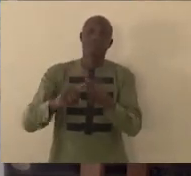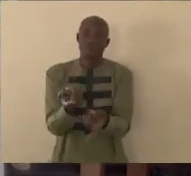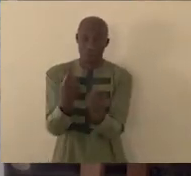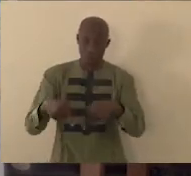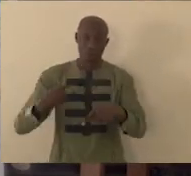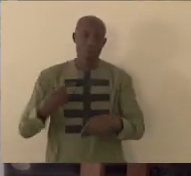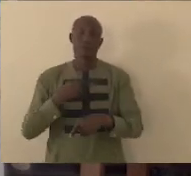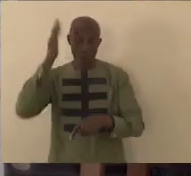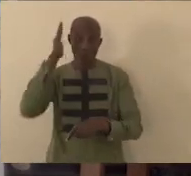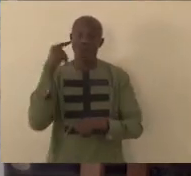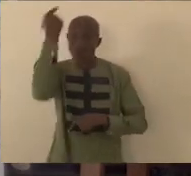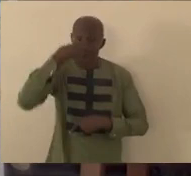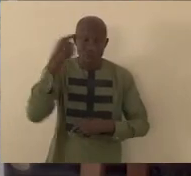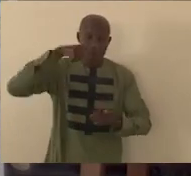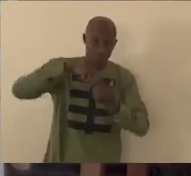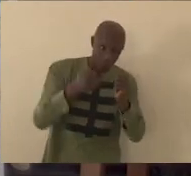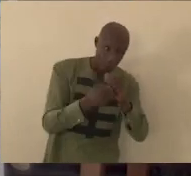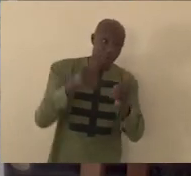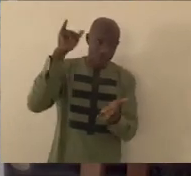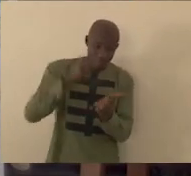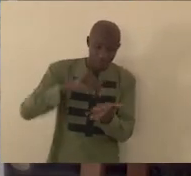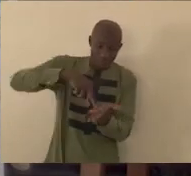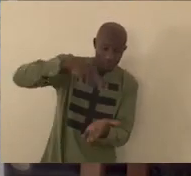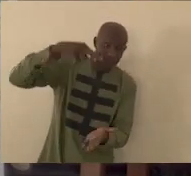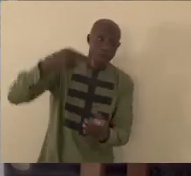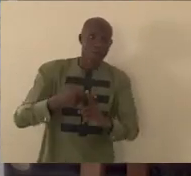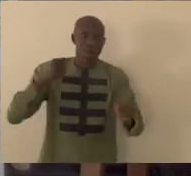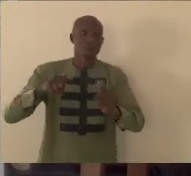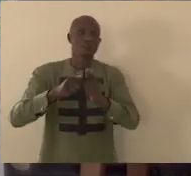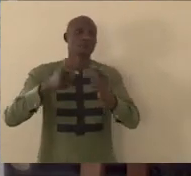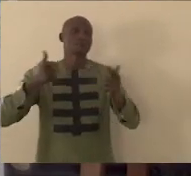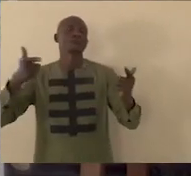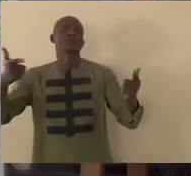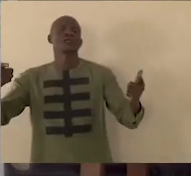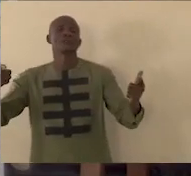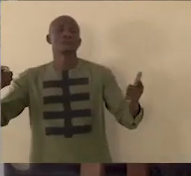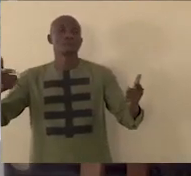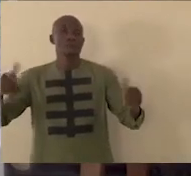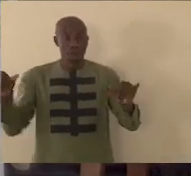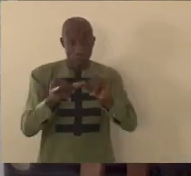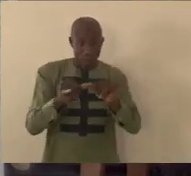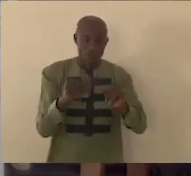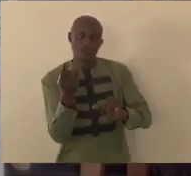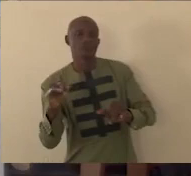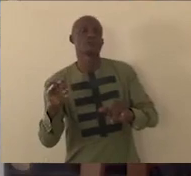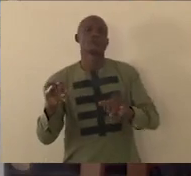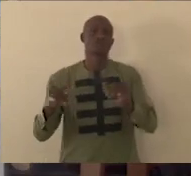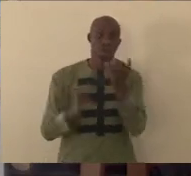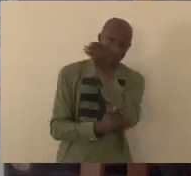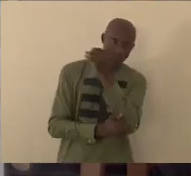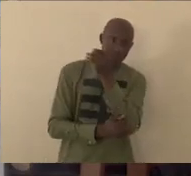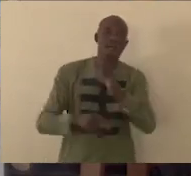we shall have to face problems that arise from the great size of the country and from